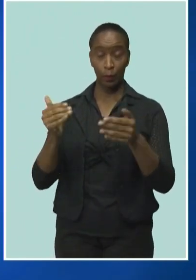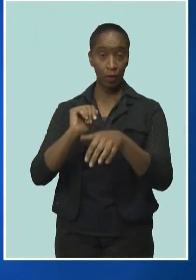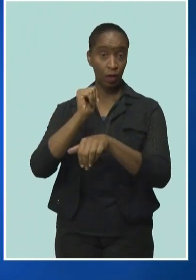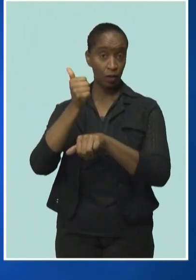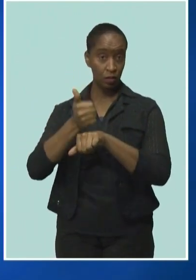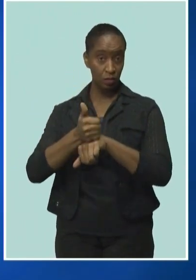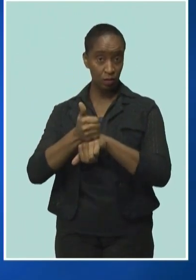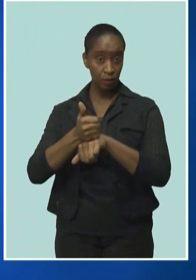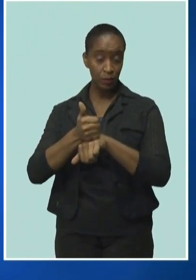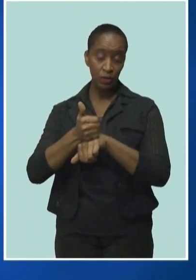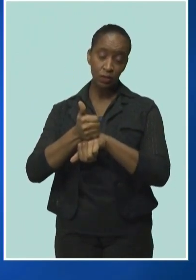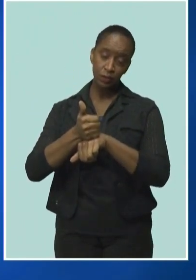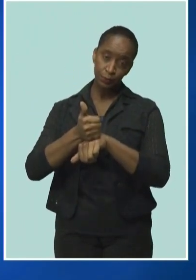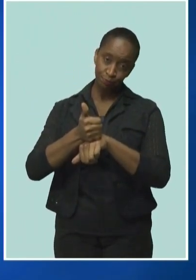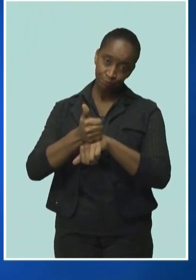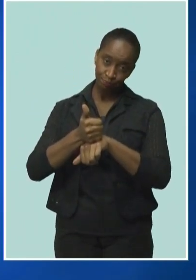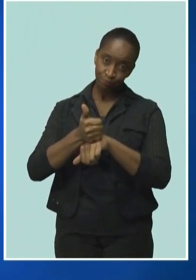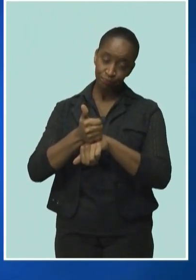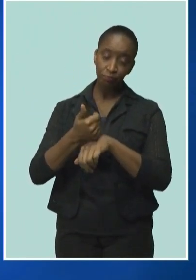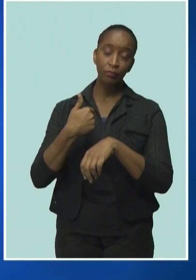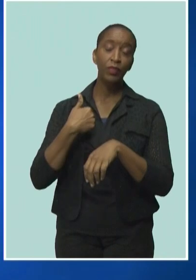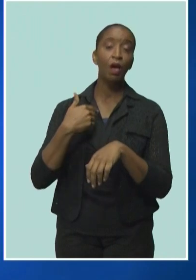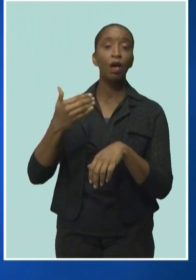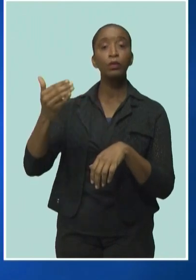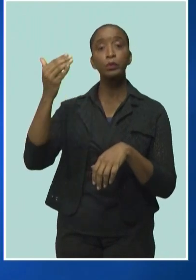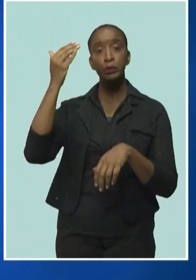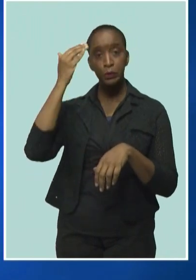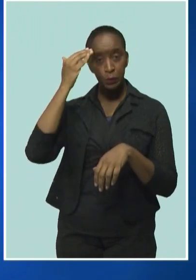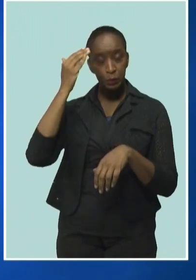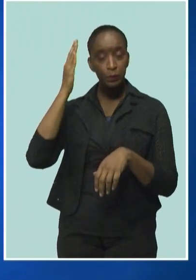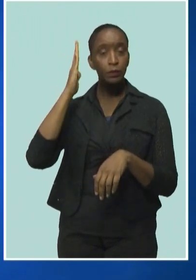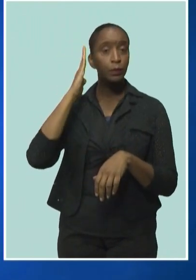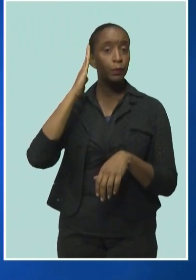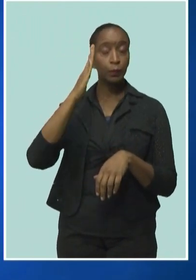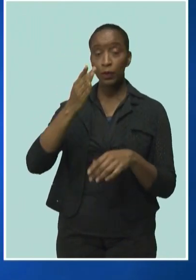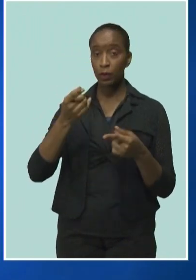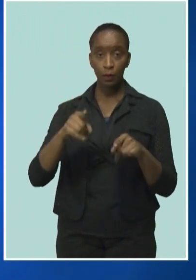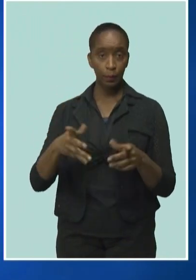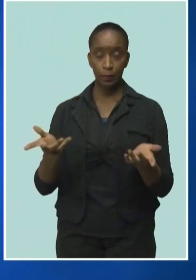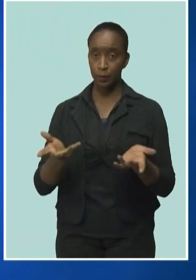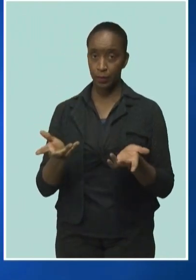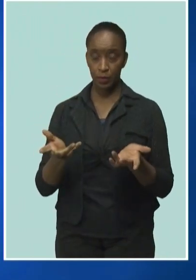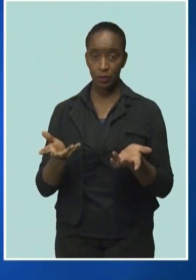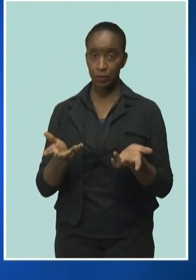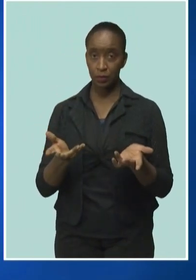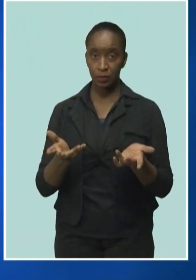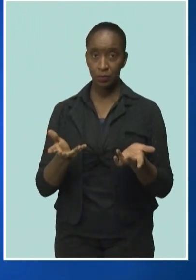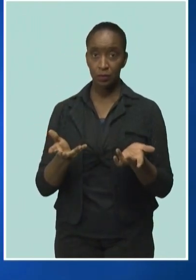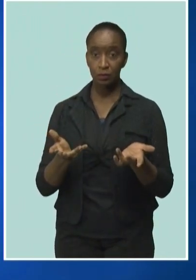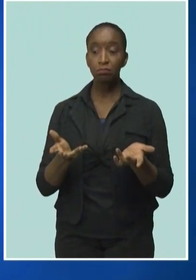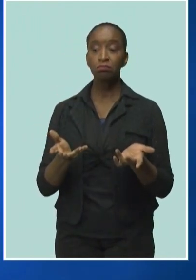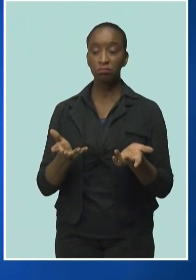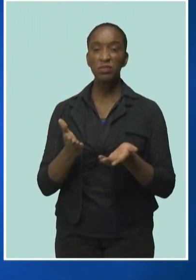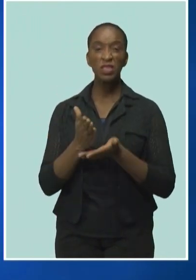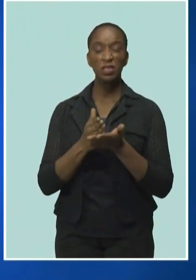I am clear in my mind that we are going to have a fight on our